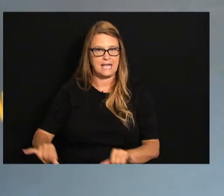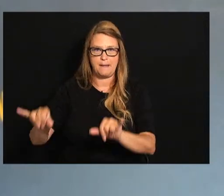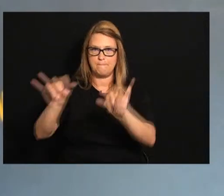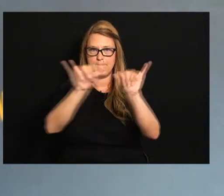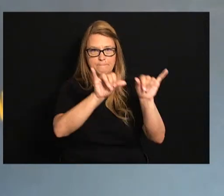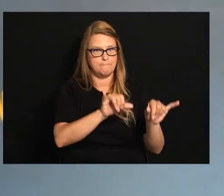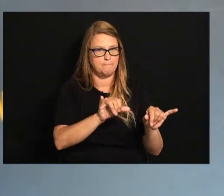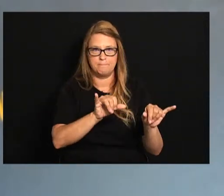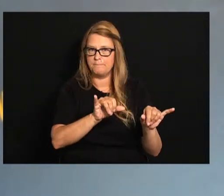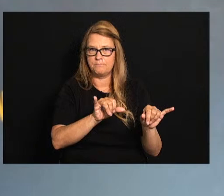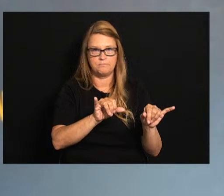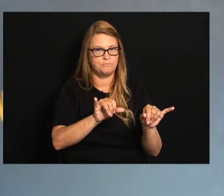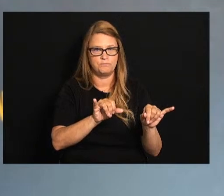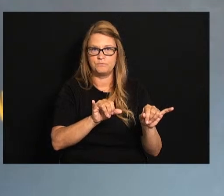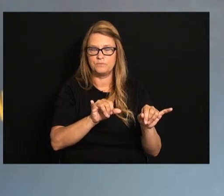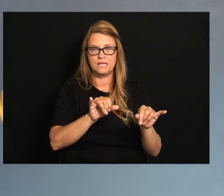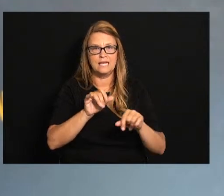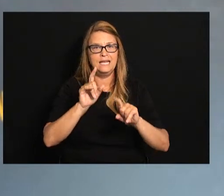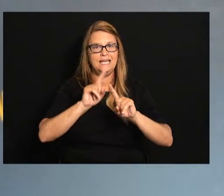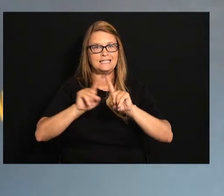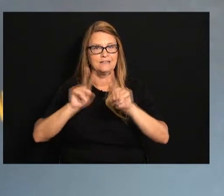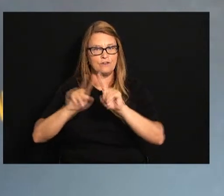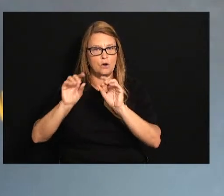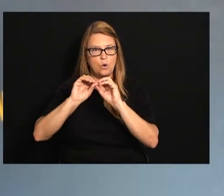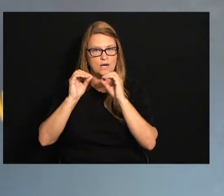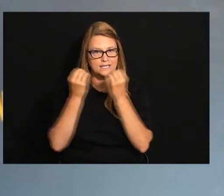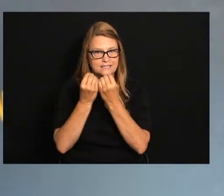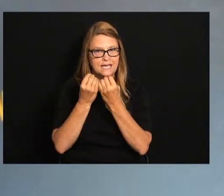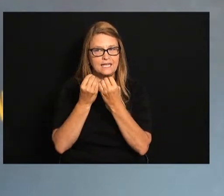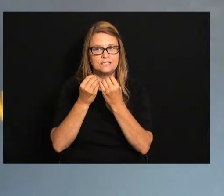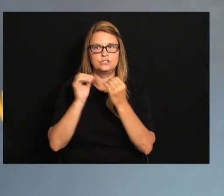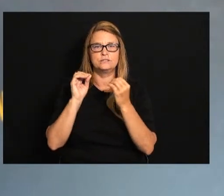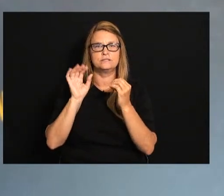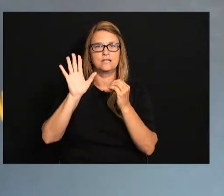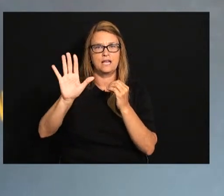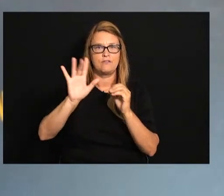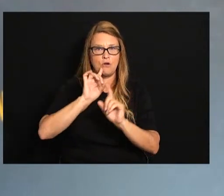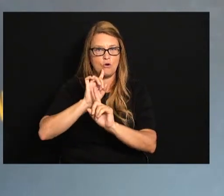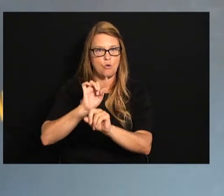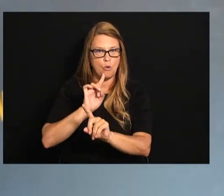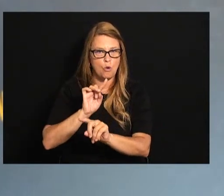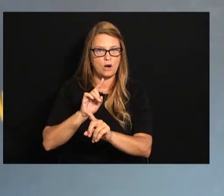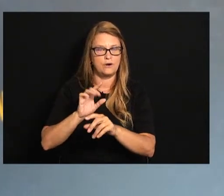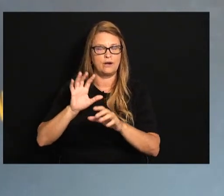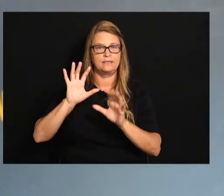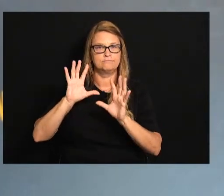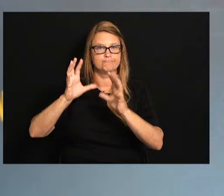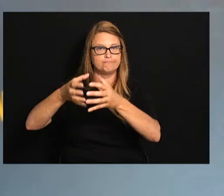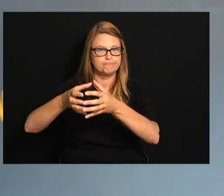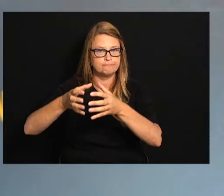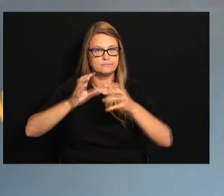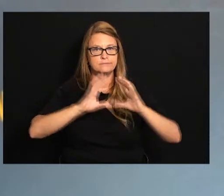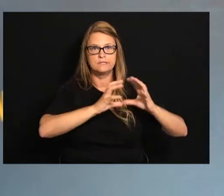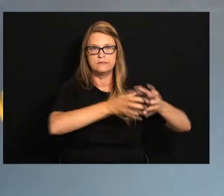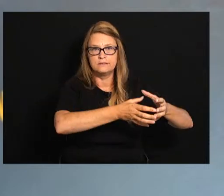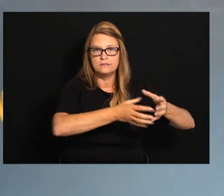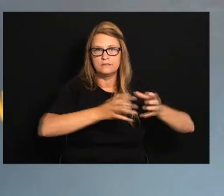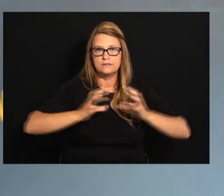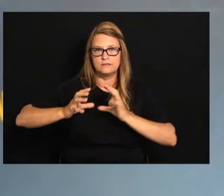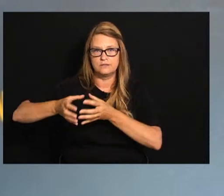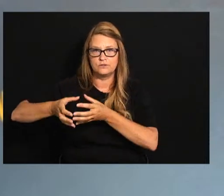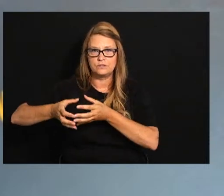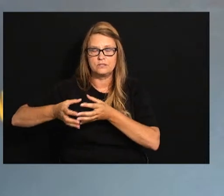on what those various organizations did in our ordering waves. There were multiple waves